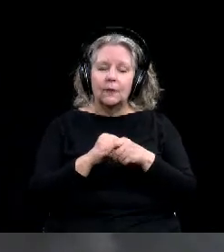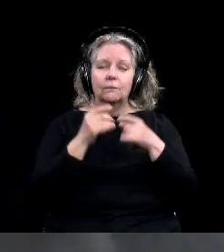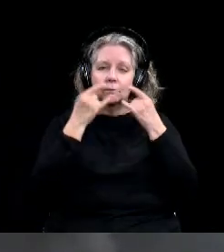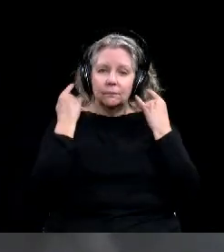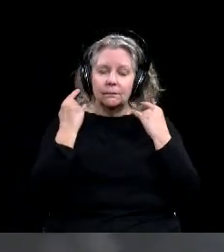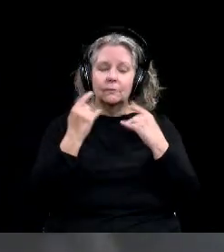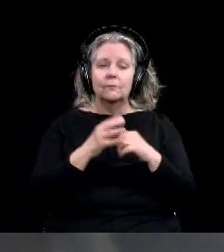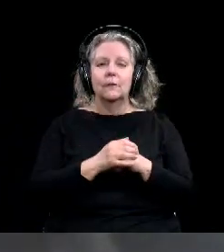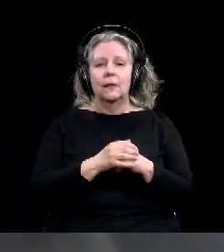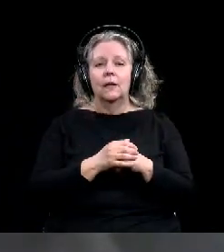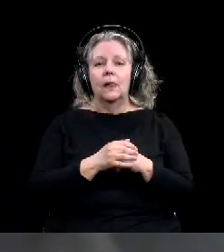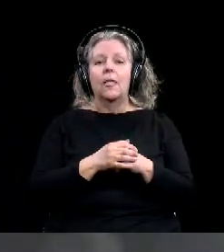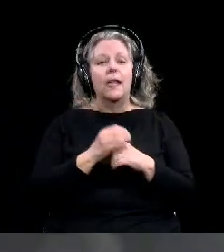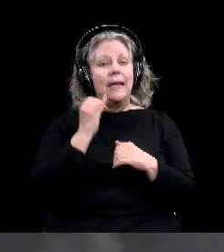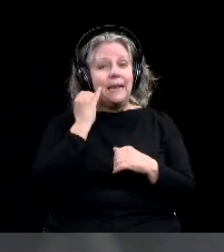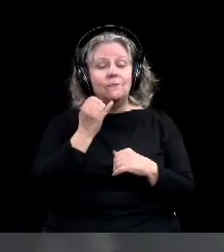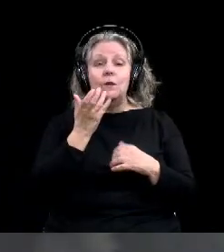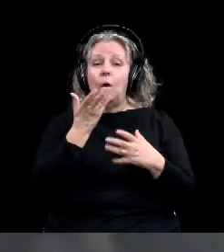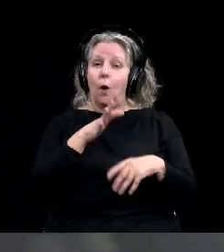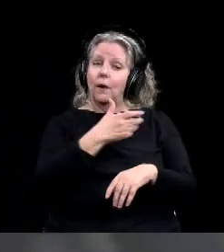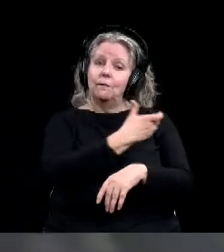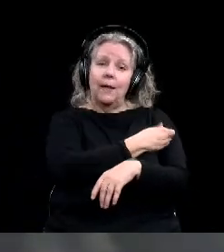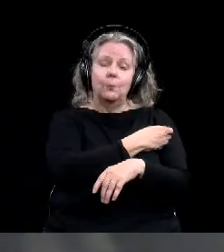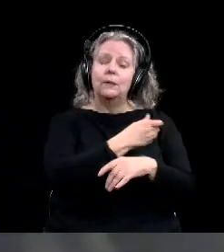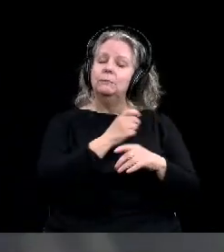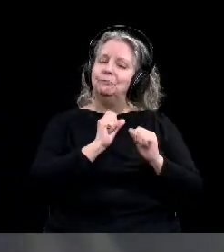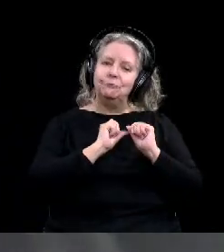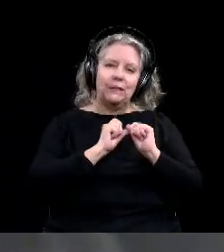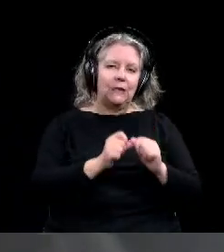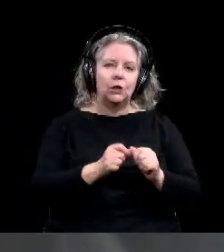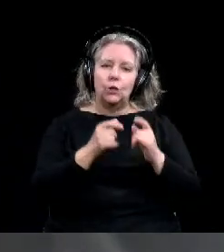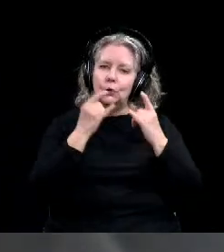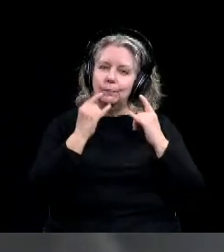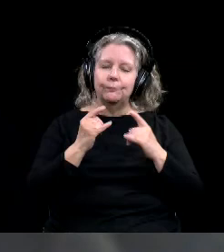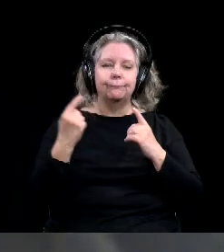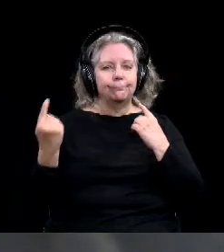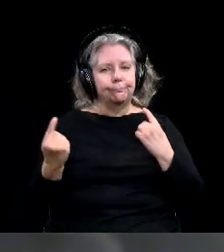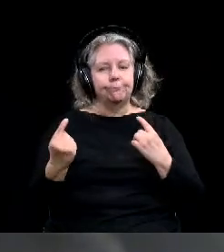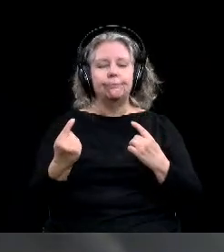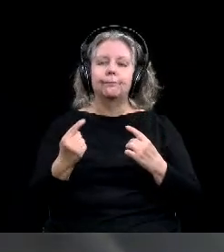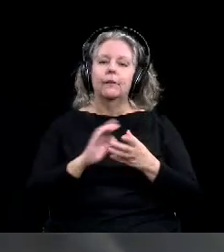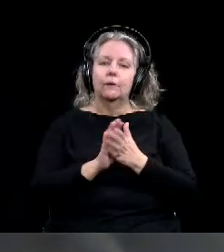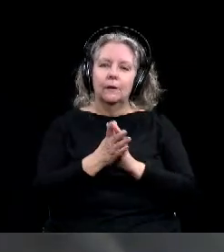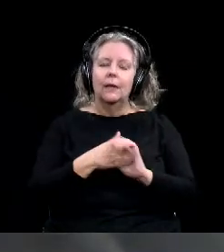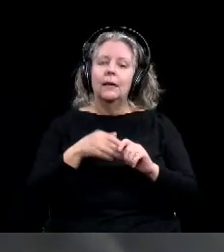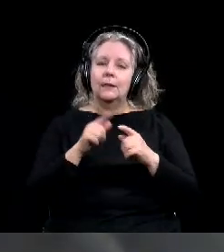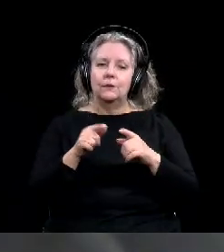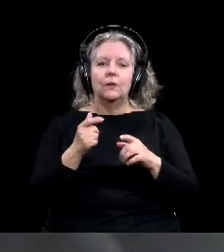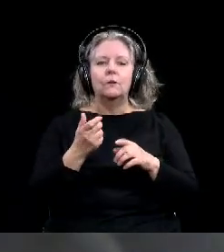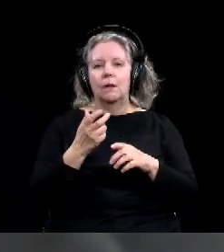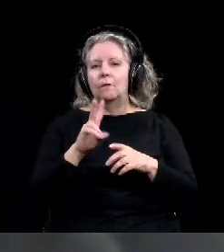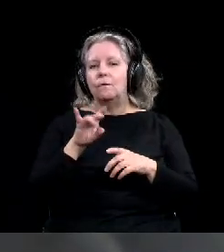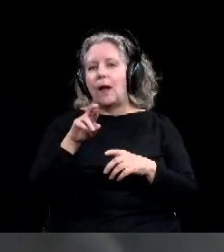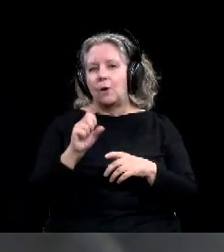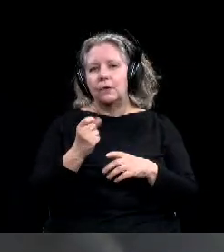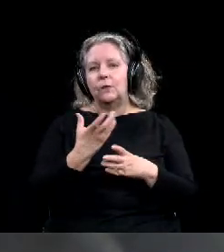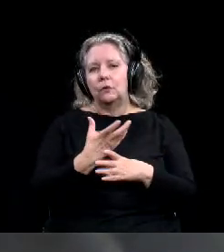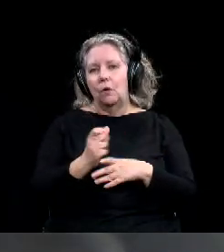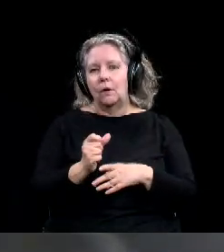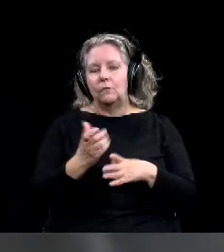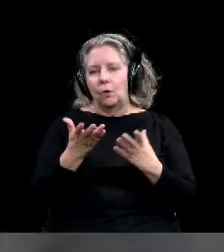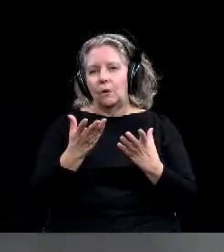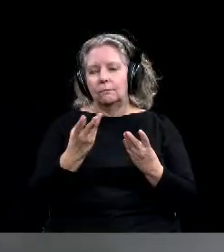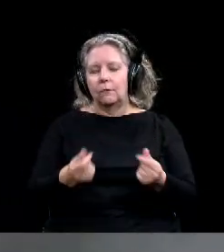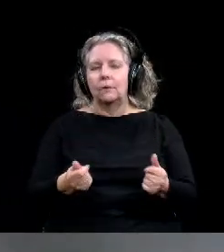only way we can get off this hump. Thank you, and I'll be happy to take questions later on. Thank you, Dr. Ahmad. All right, let's go to Dr.